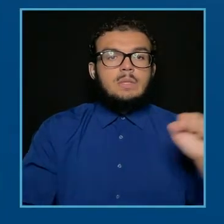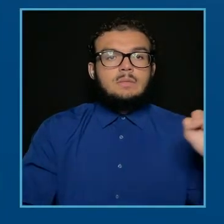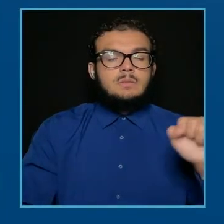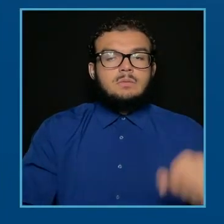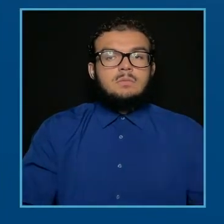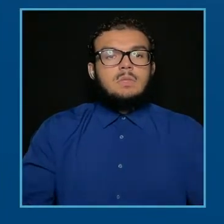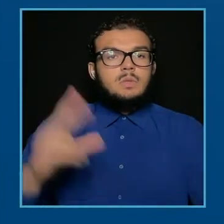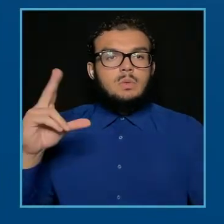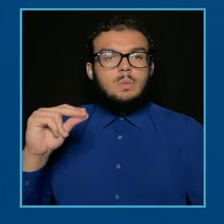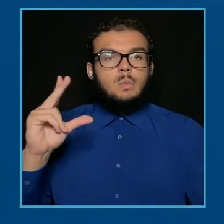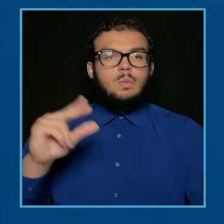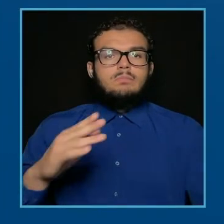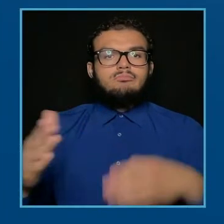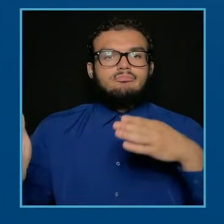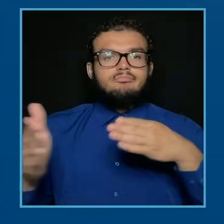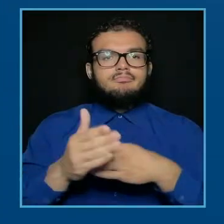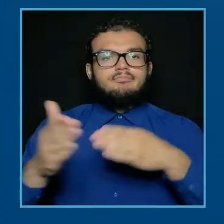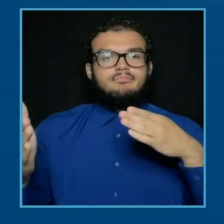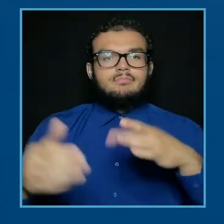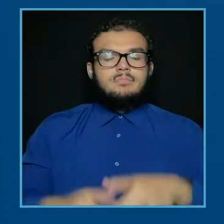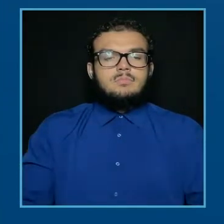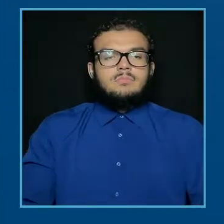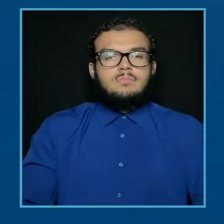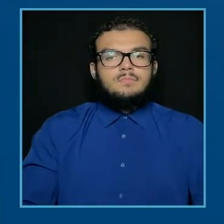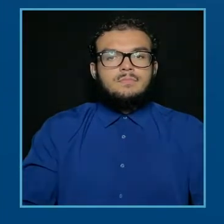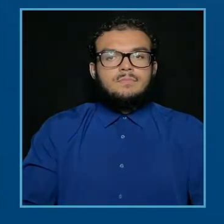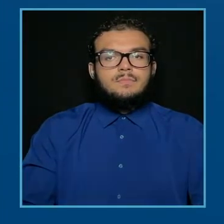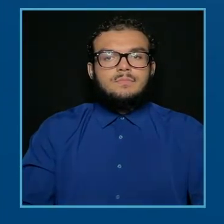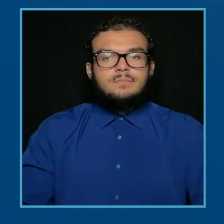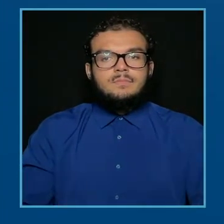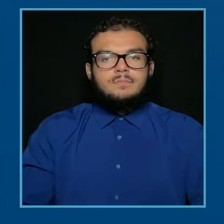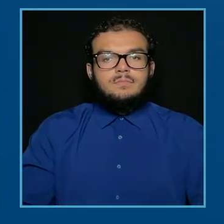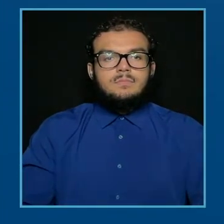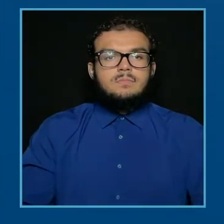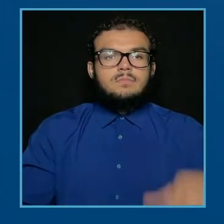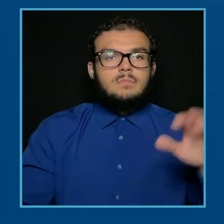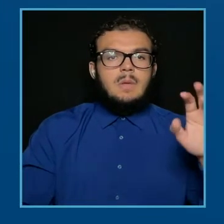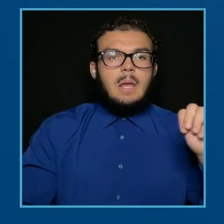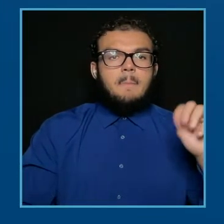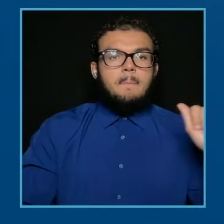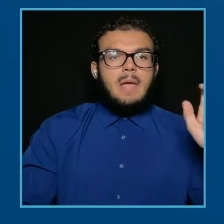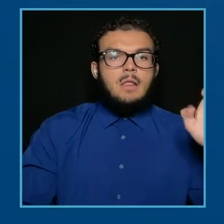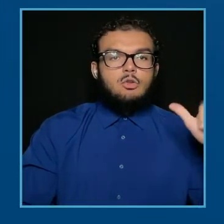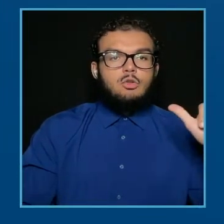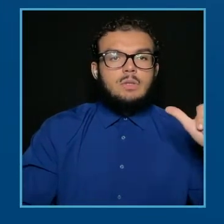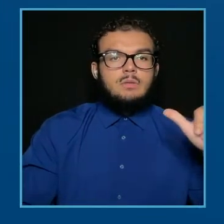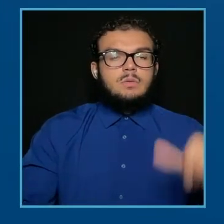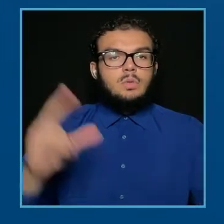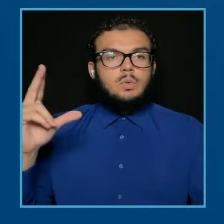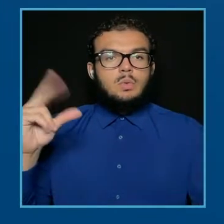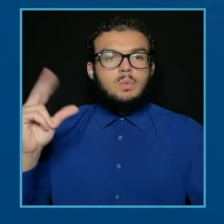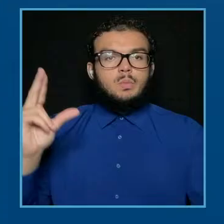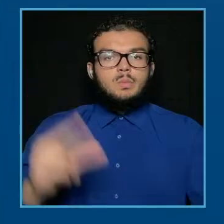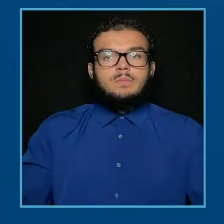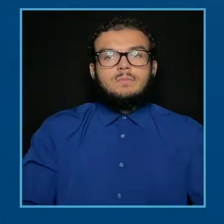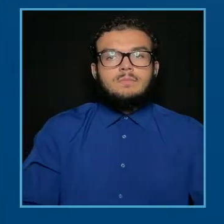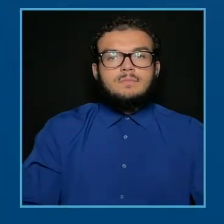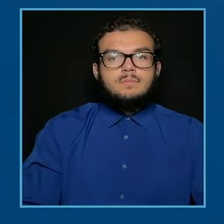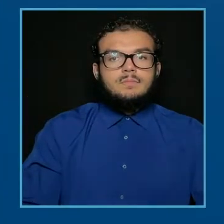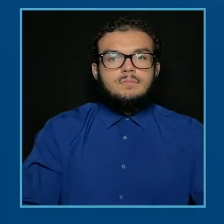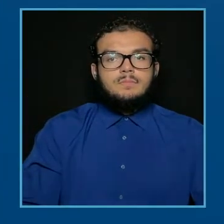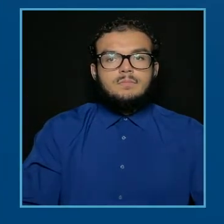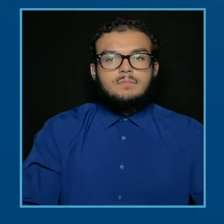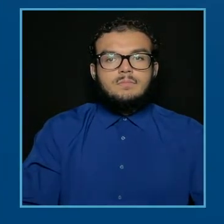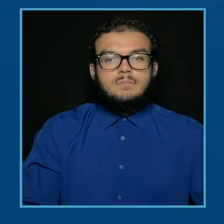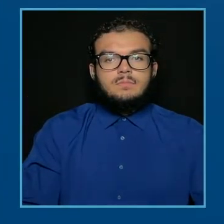No. Ms. Lucas votes against. Mr. Mallory. No. Mr.